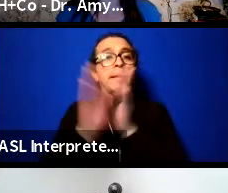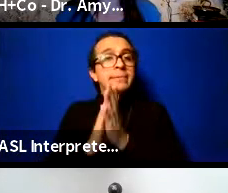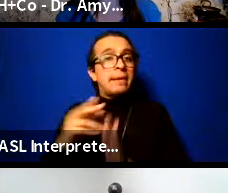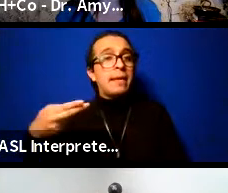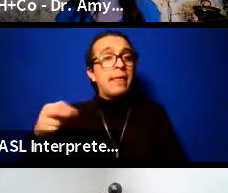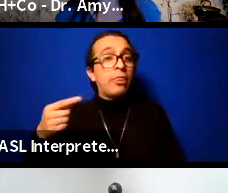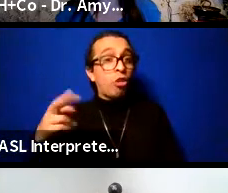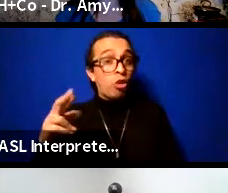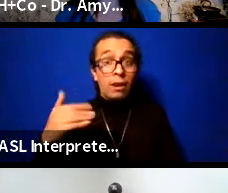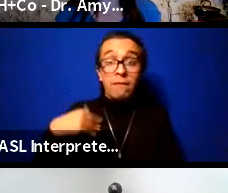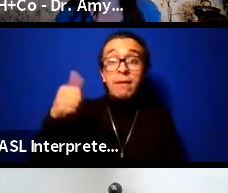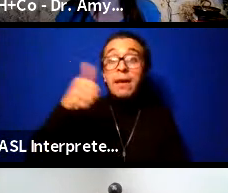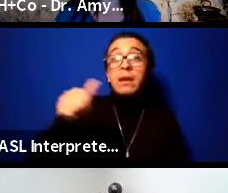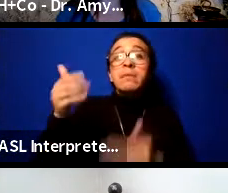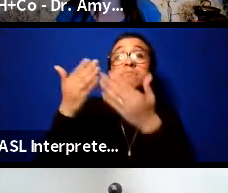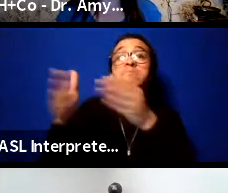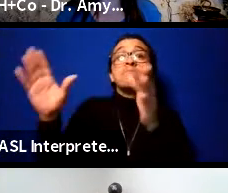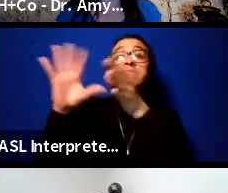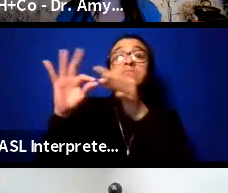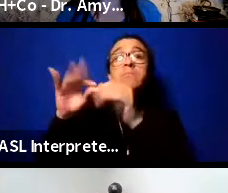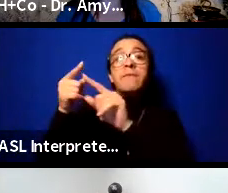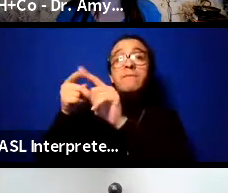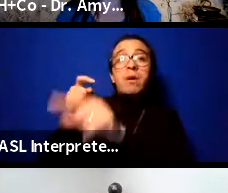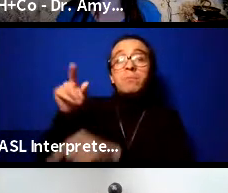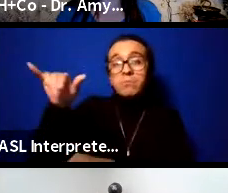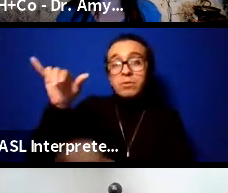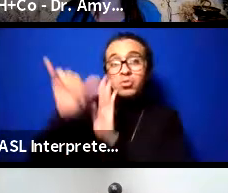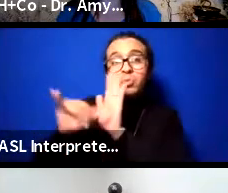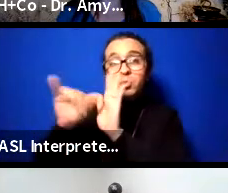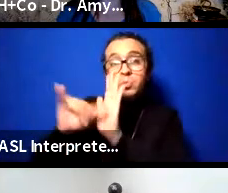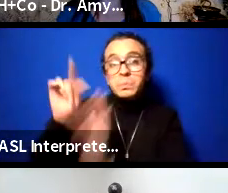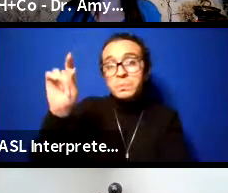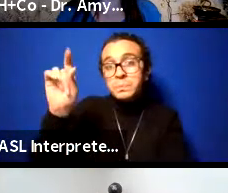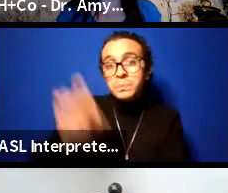are any public comments coming in through the YouTube Live.